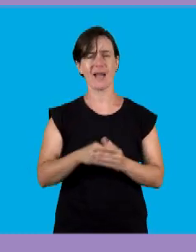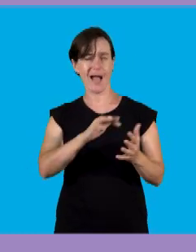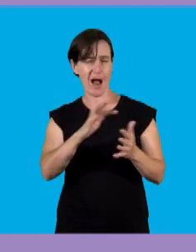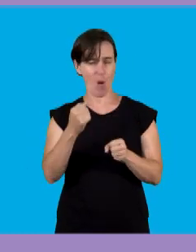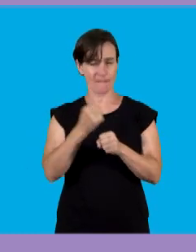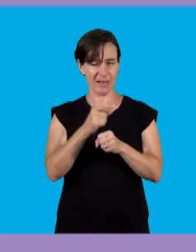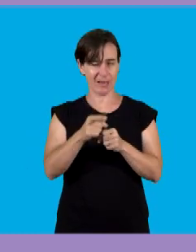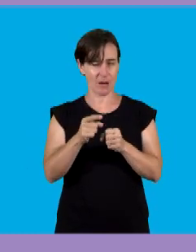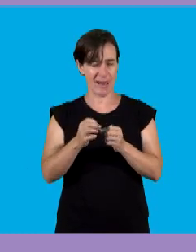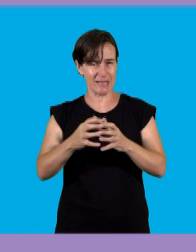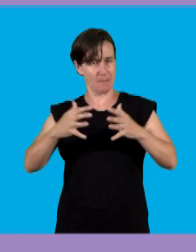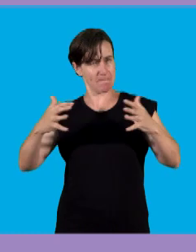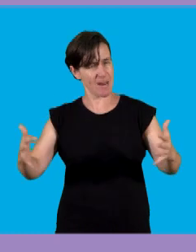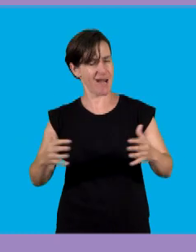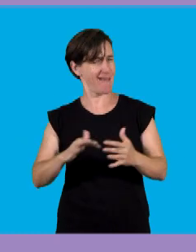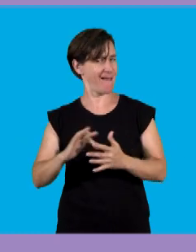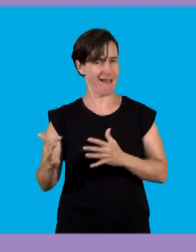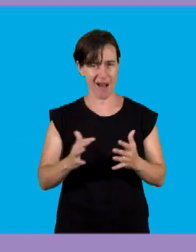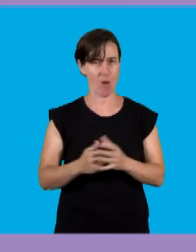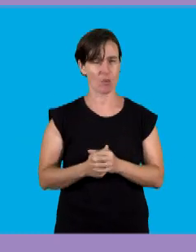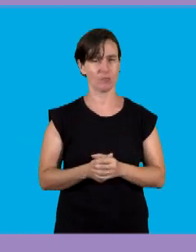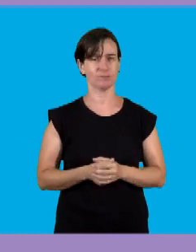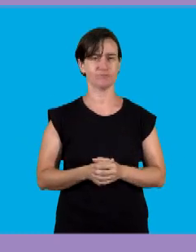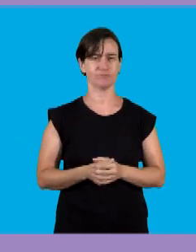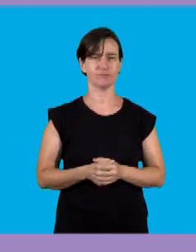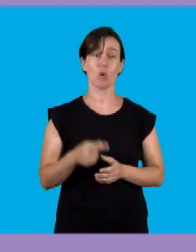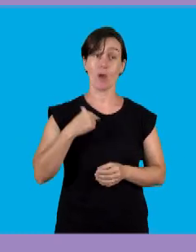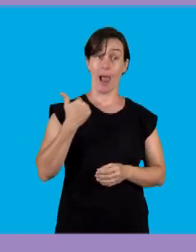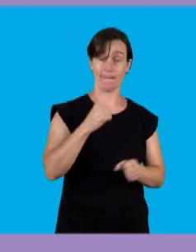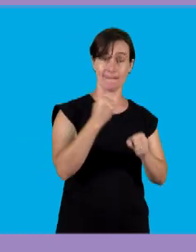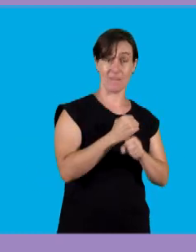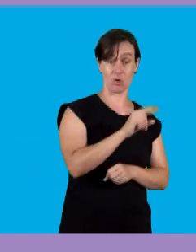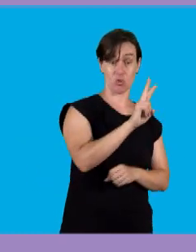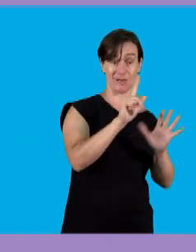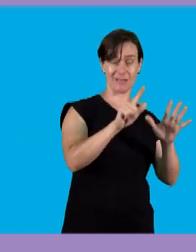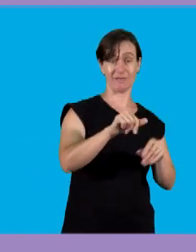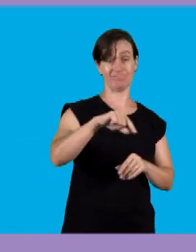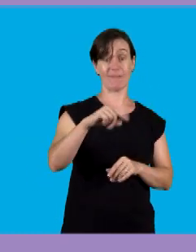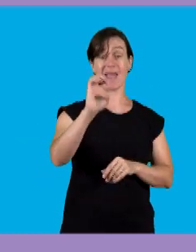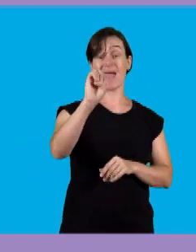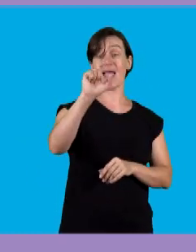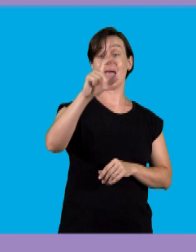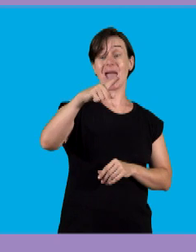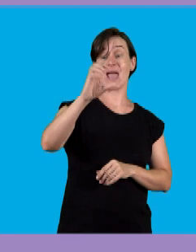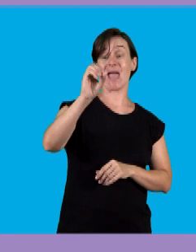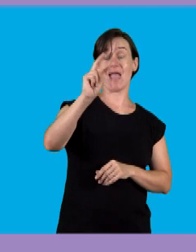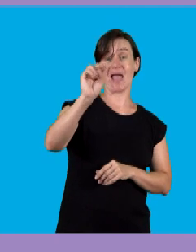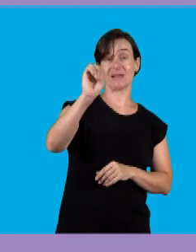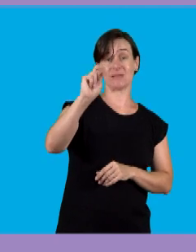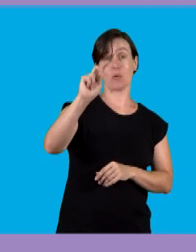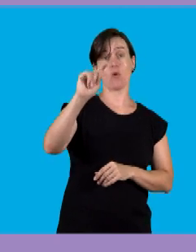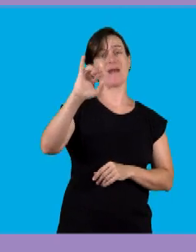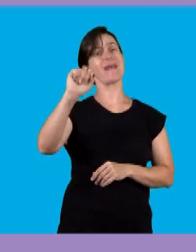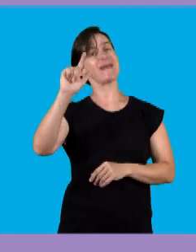we expand that further so that we can write our 27 in exponential form? So we know that 9